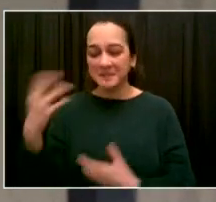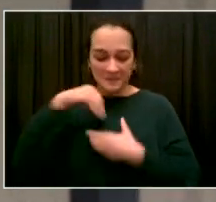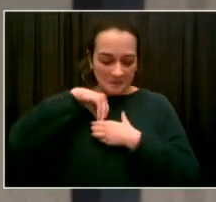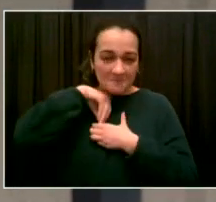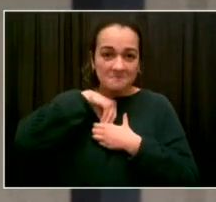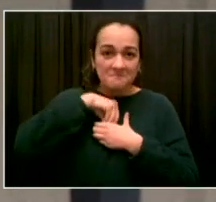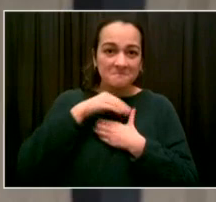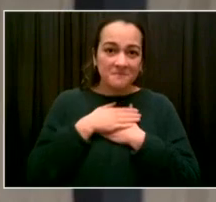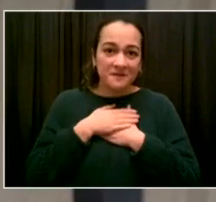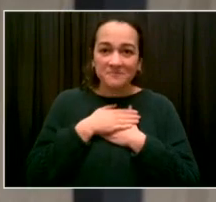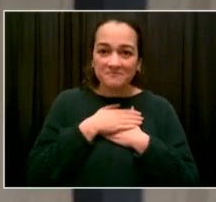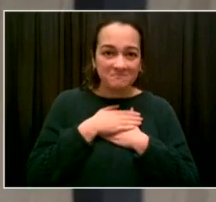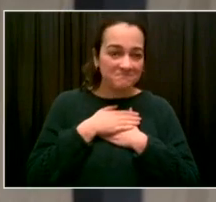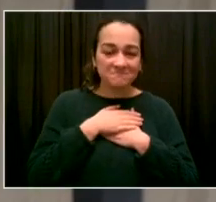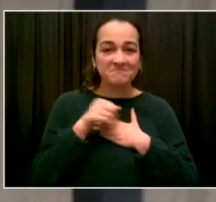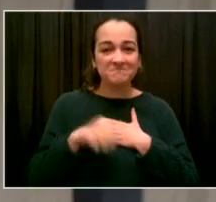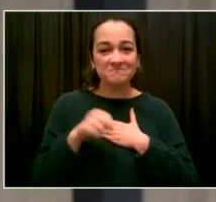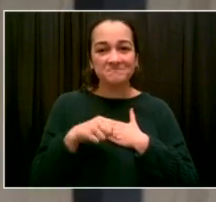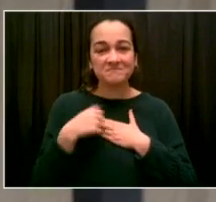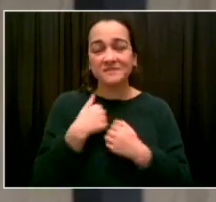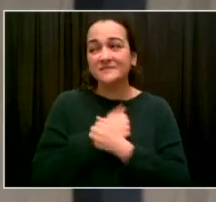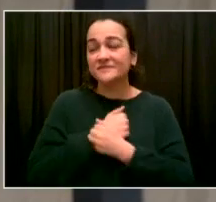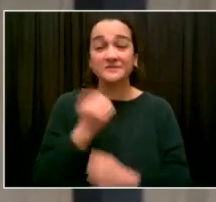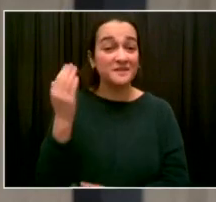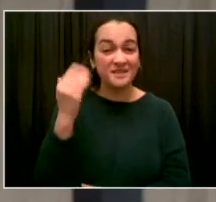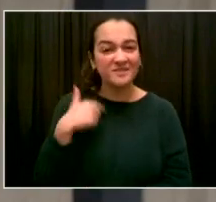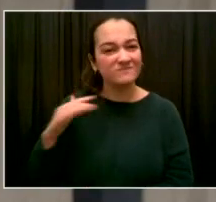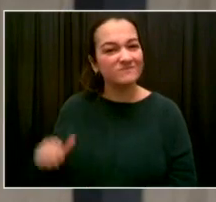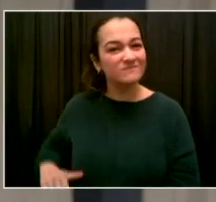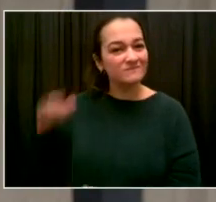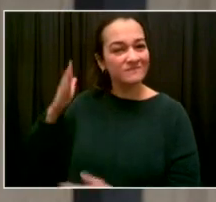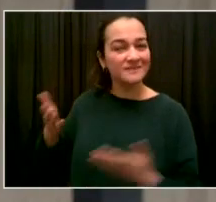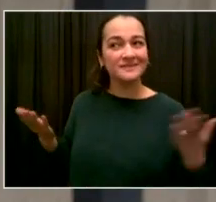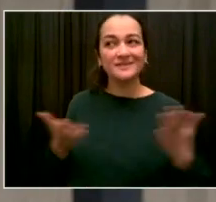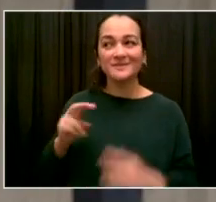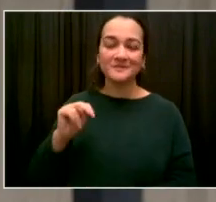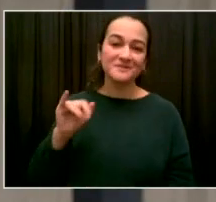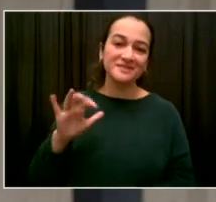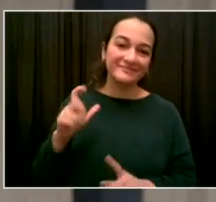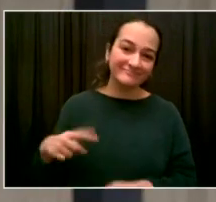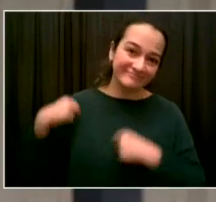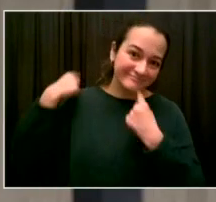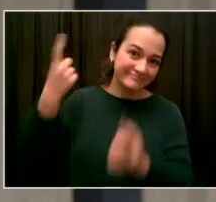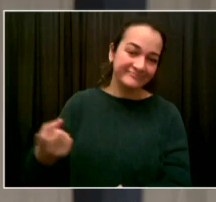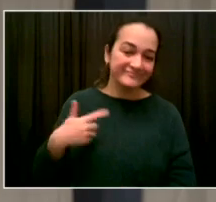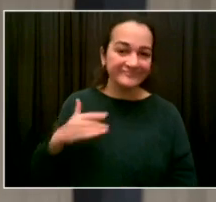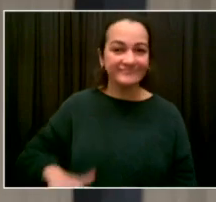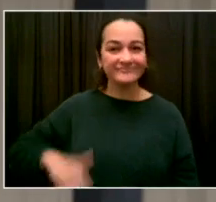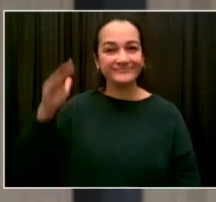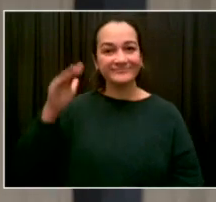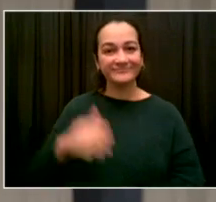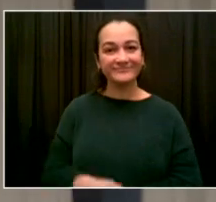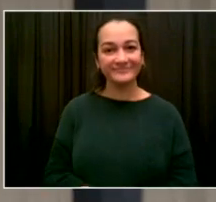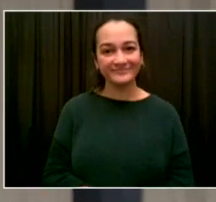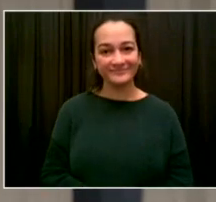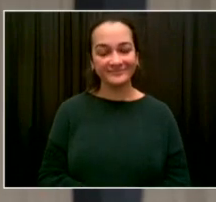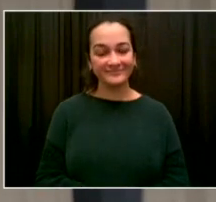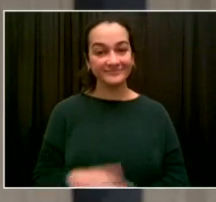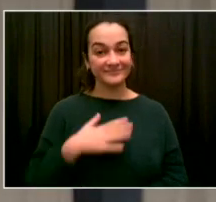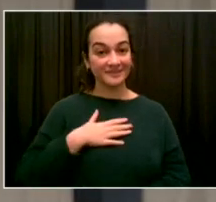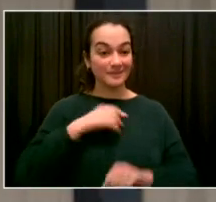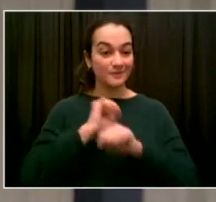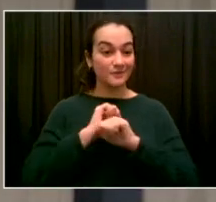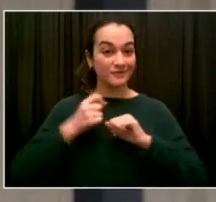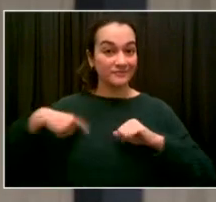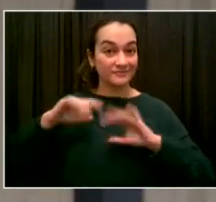just thank my staff for all the years I've been, whether it's assemblyman, congressman, senator, now majority leader. I have been blessed with such